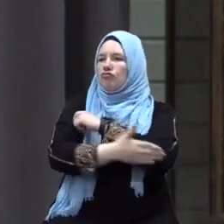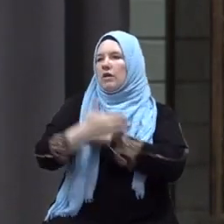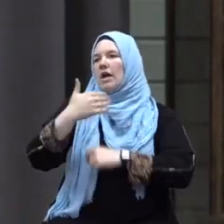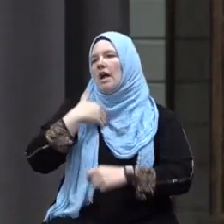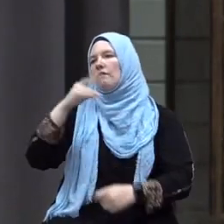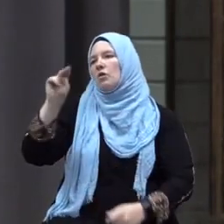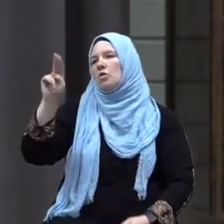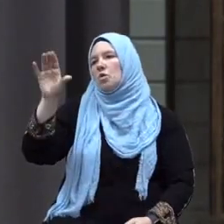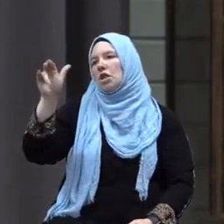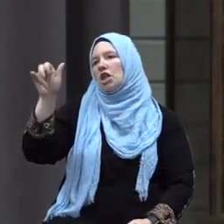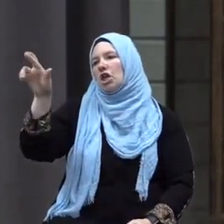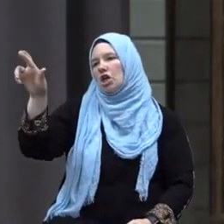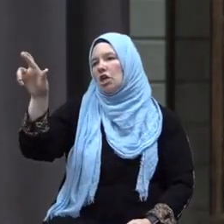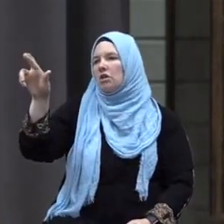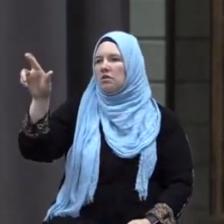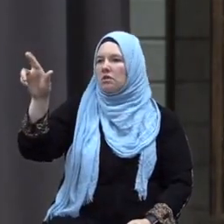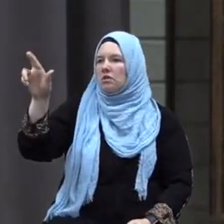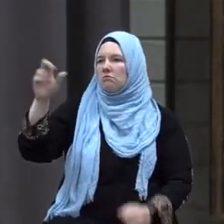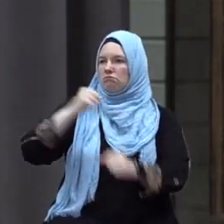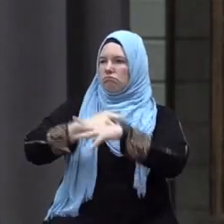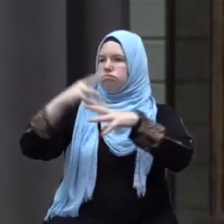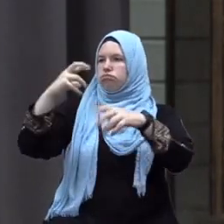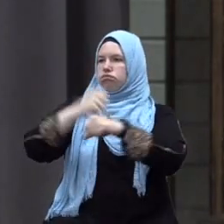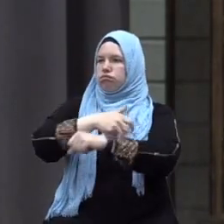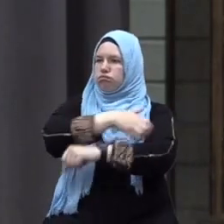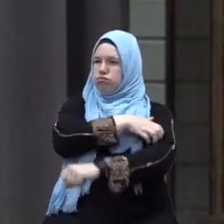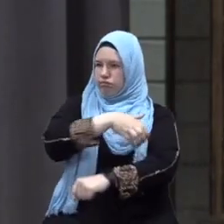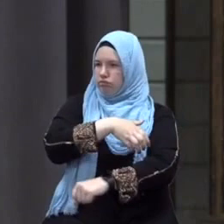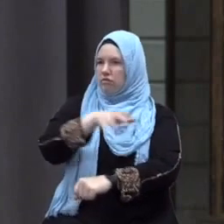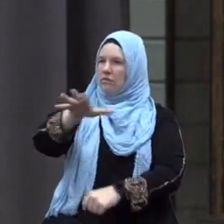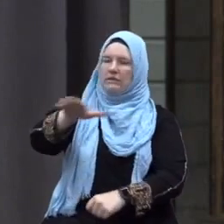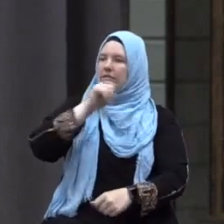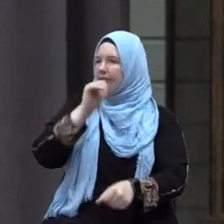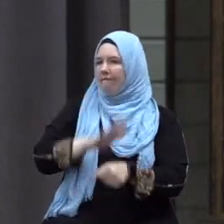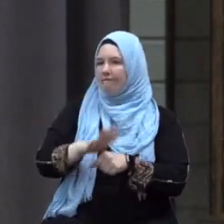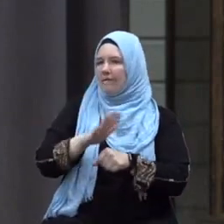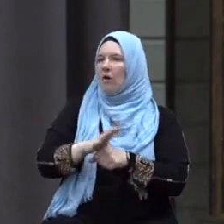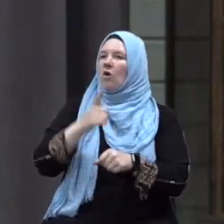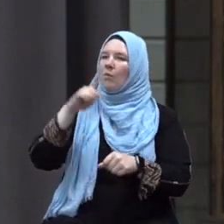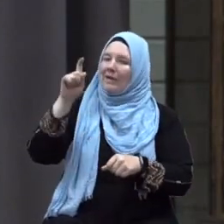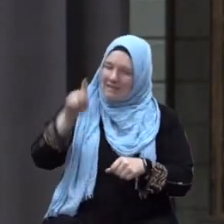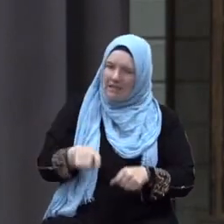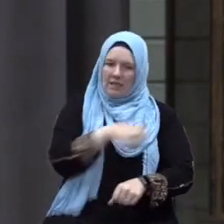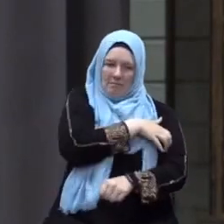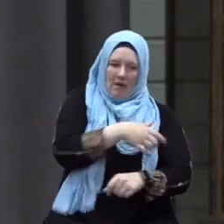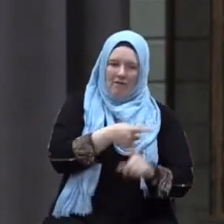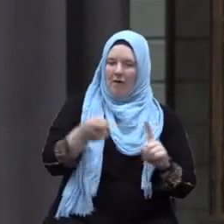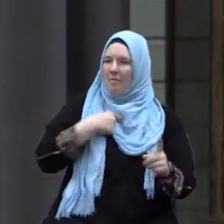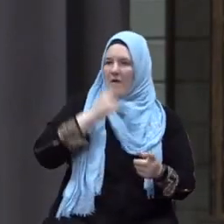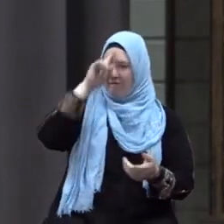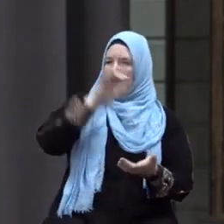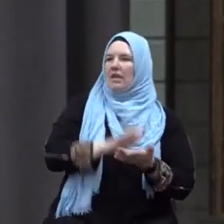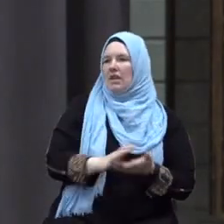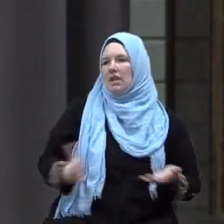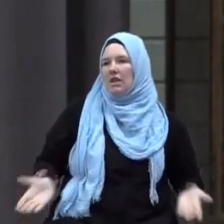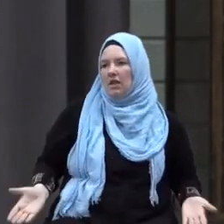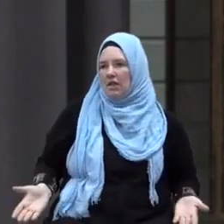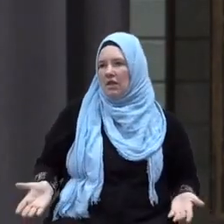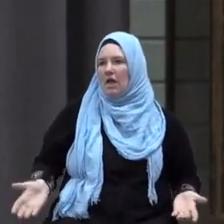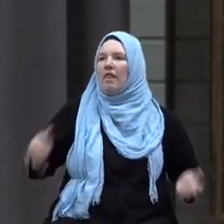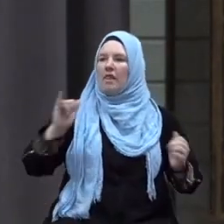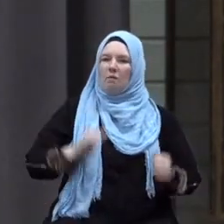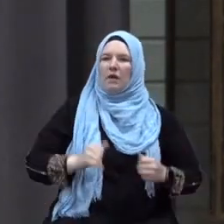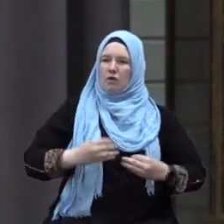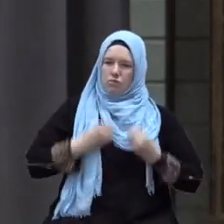power. We need the nuclear power of our faith that will inspire the entire